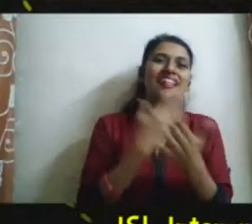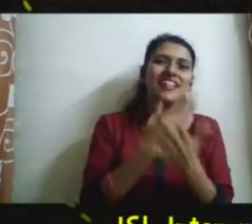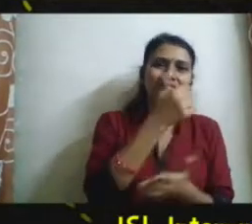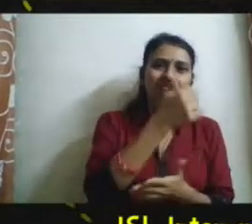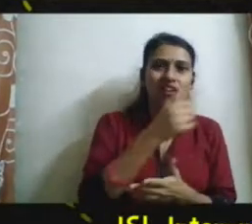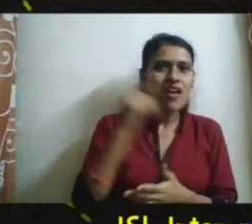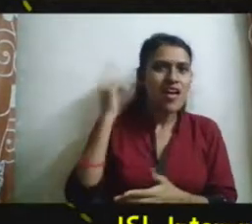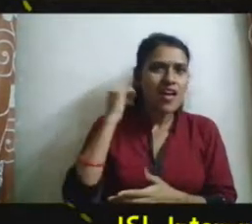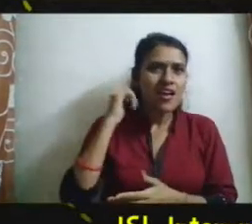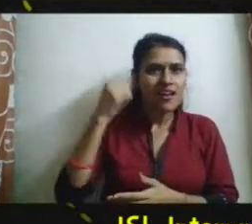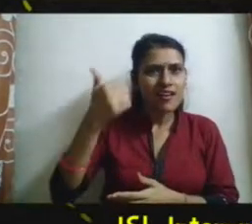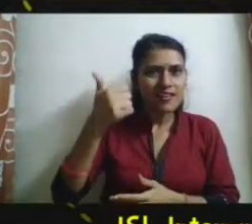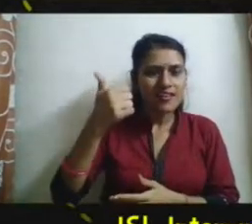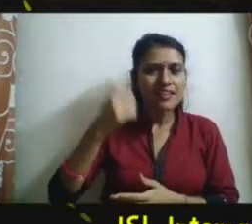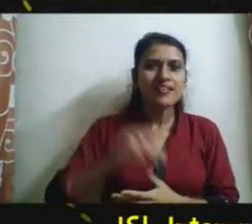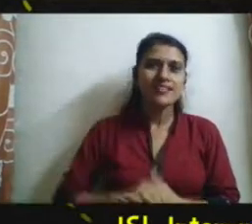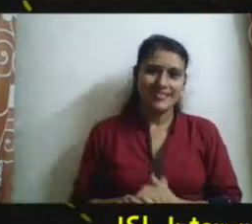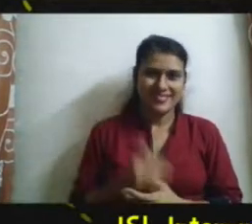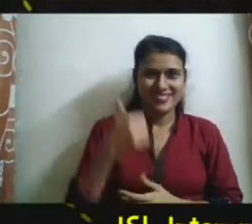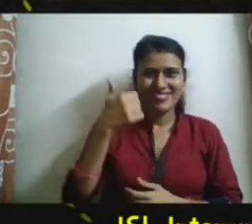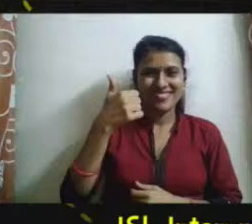Hello, can you hear me? Yes.